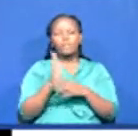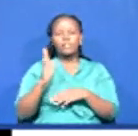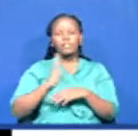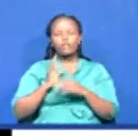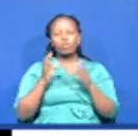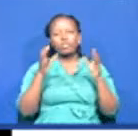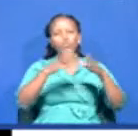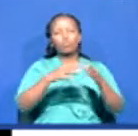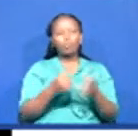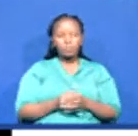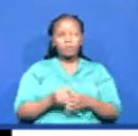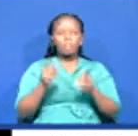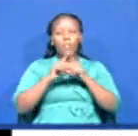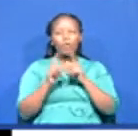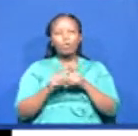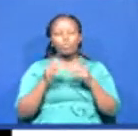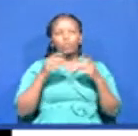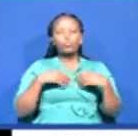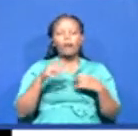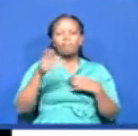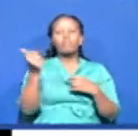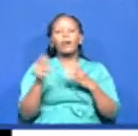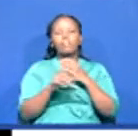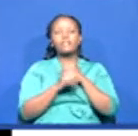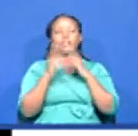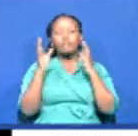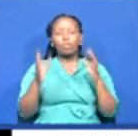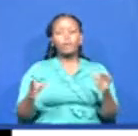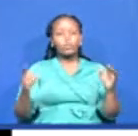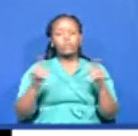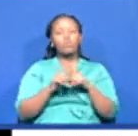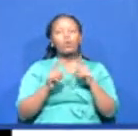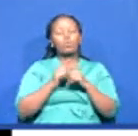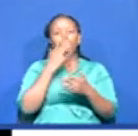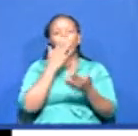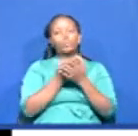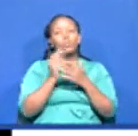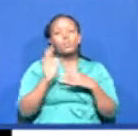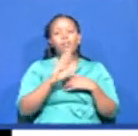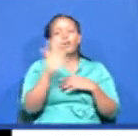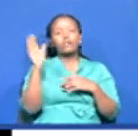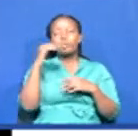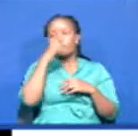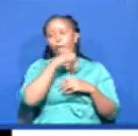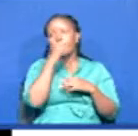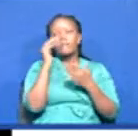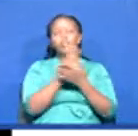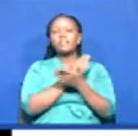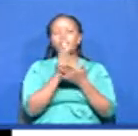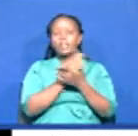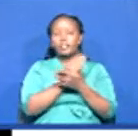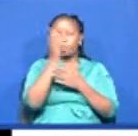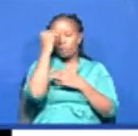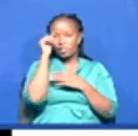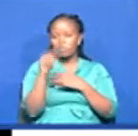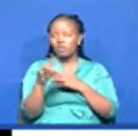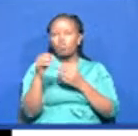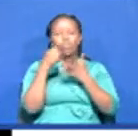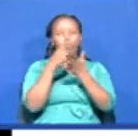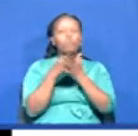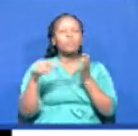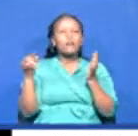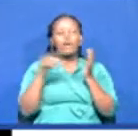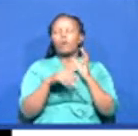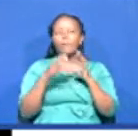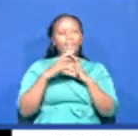enforcement agencies and other stakeholders. And I must thank you, the private sector, because you do actually come and help us train